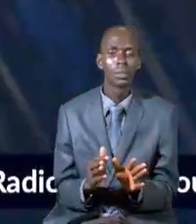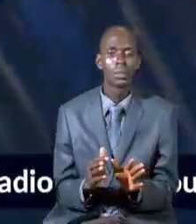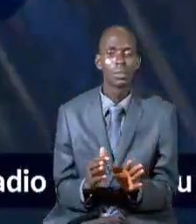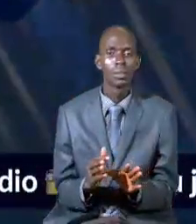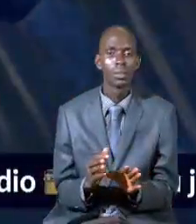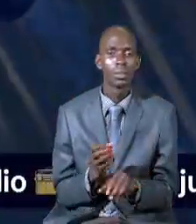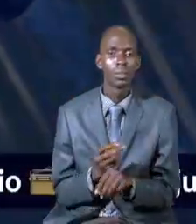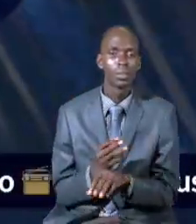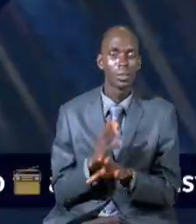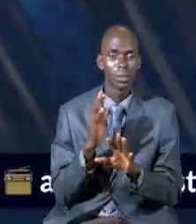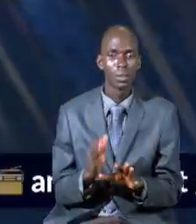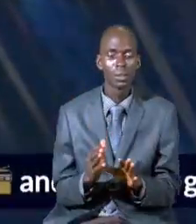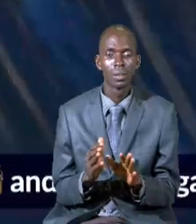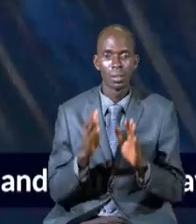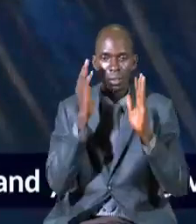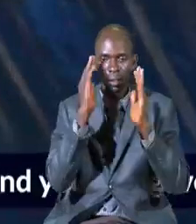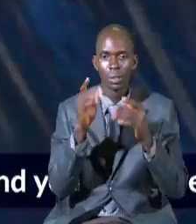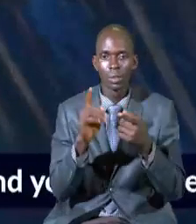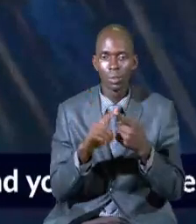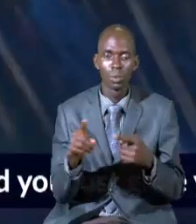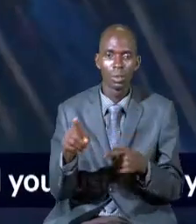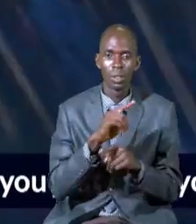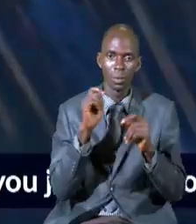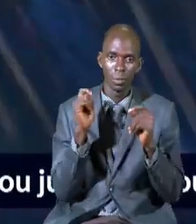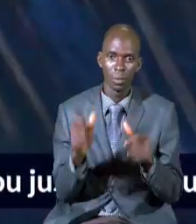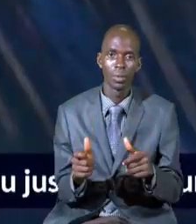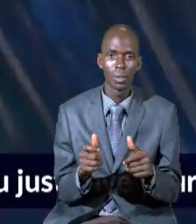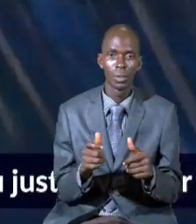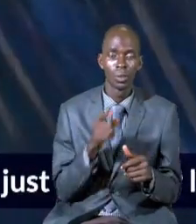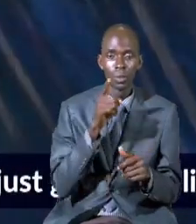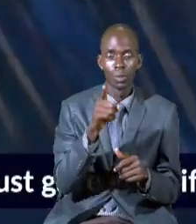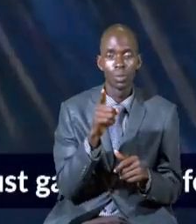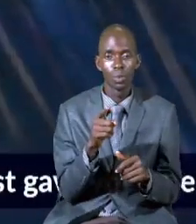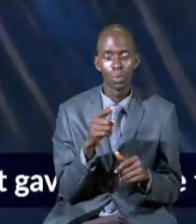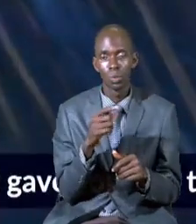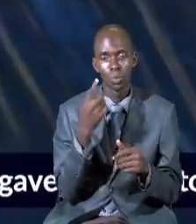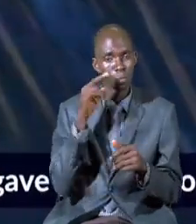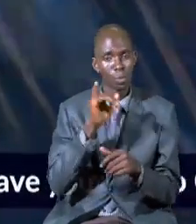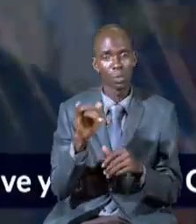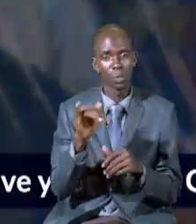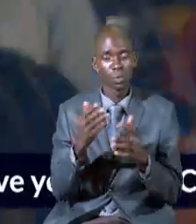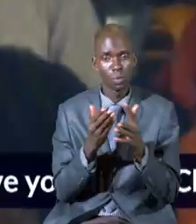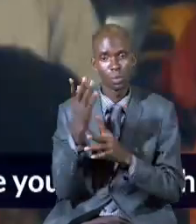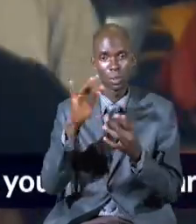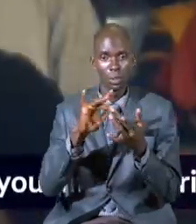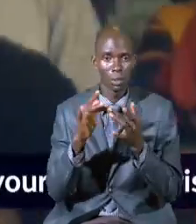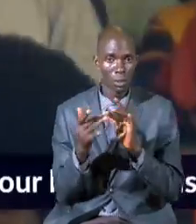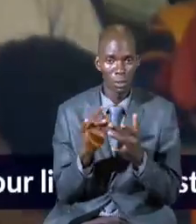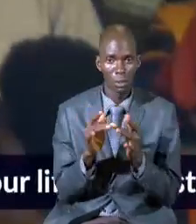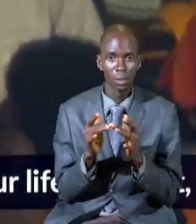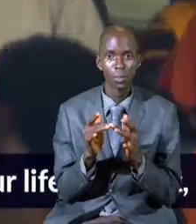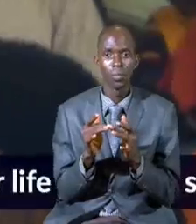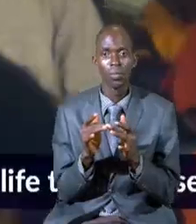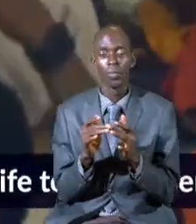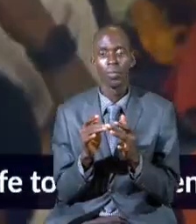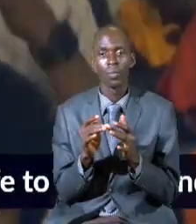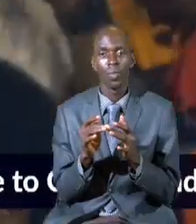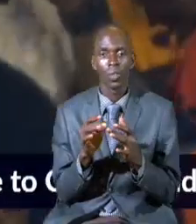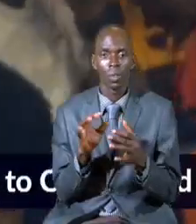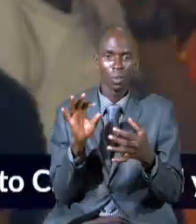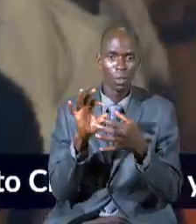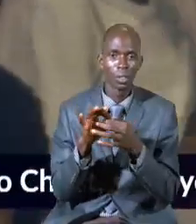Those online, connect with Christ. Connect with Christ. Enter your details